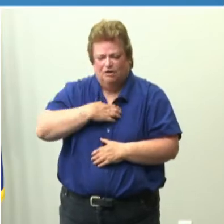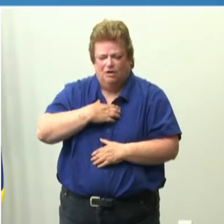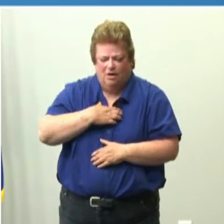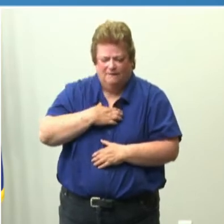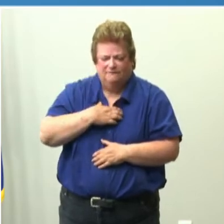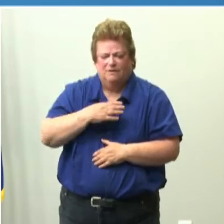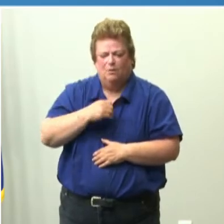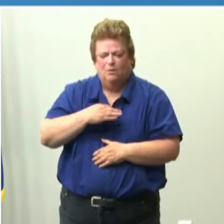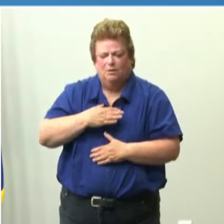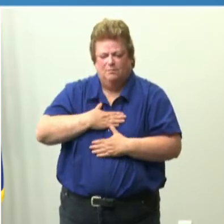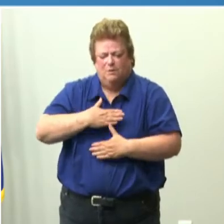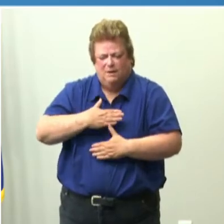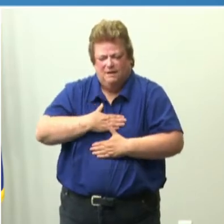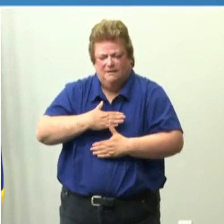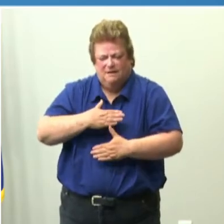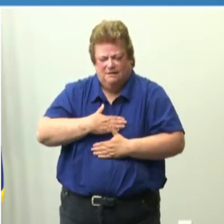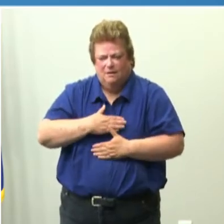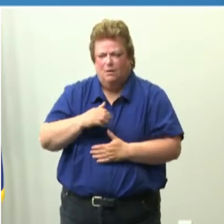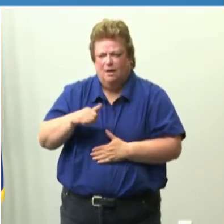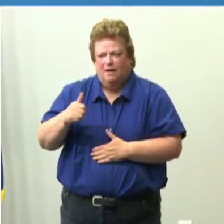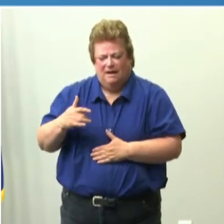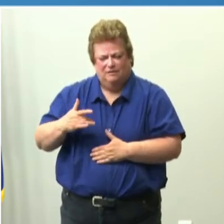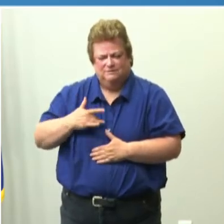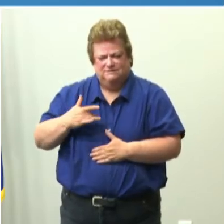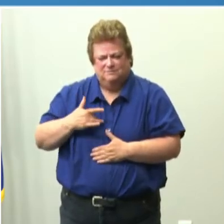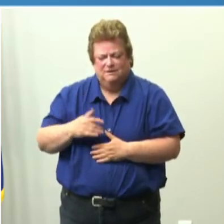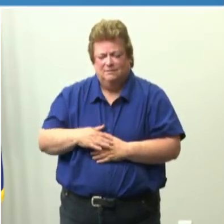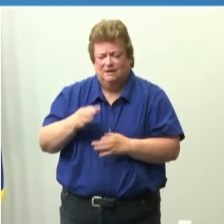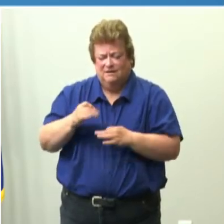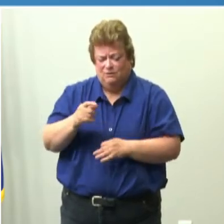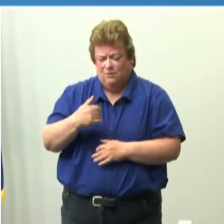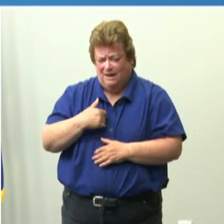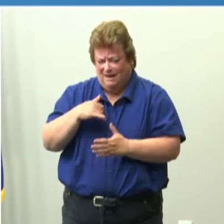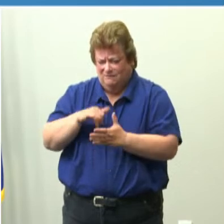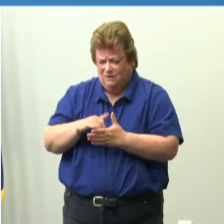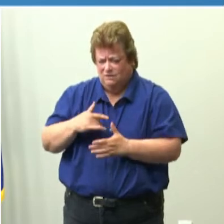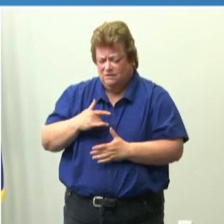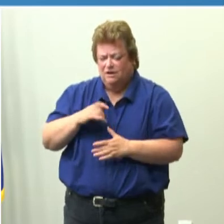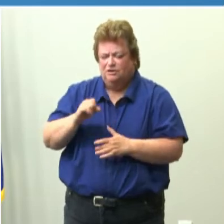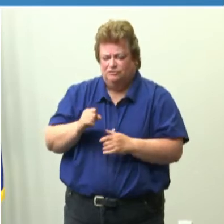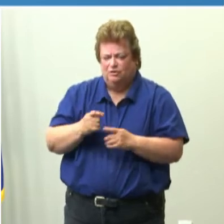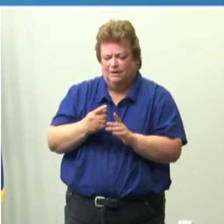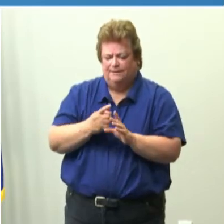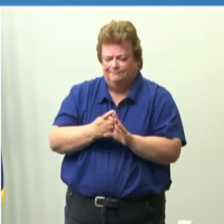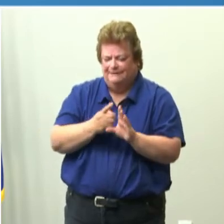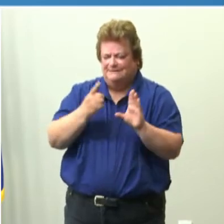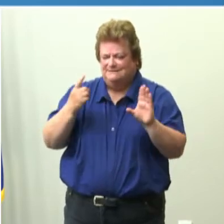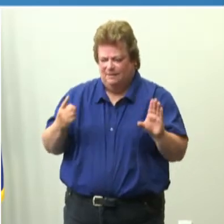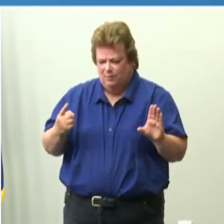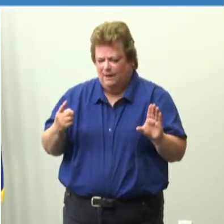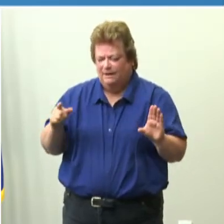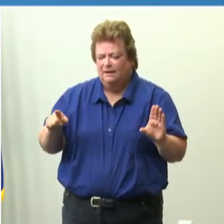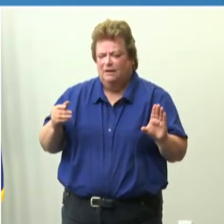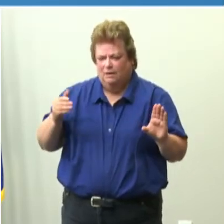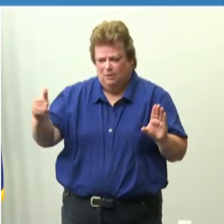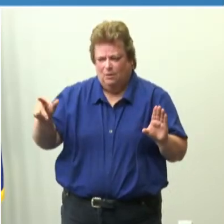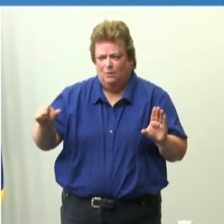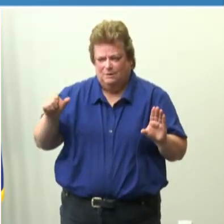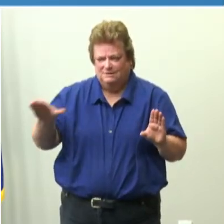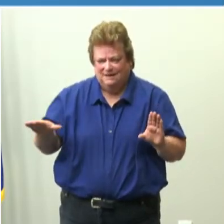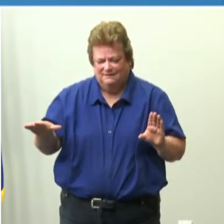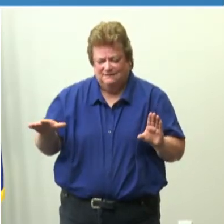other symptoms of COVID-19. If you have these symptoms, you should separate yourself from others and get tested, even